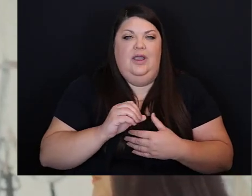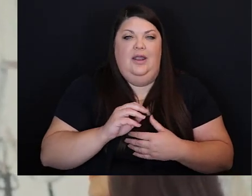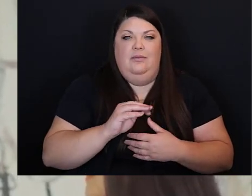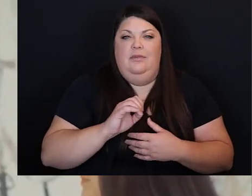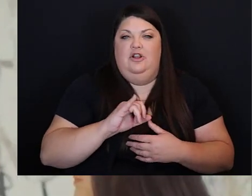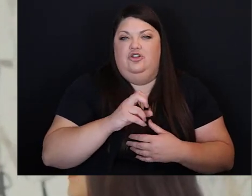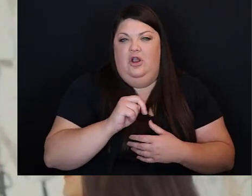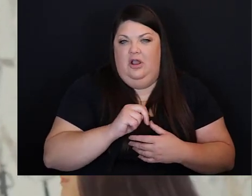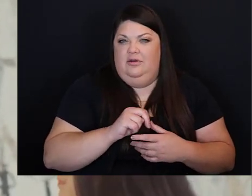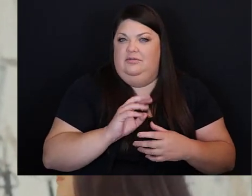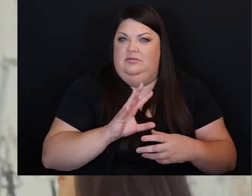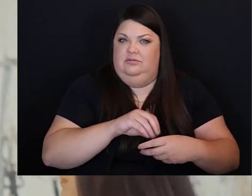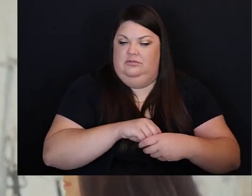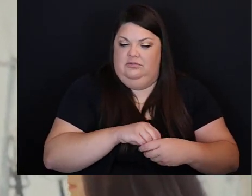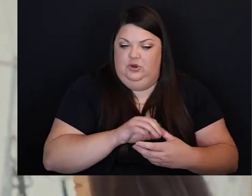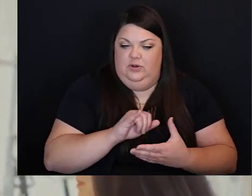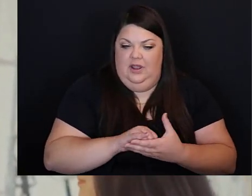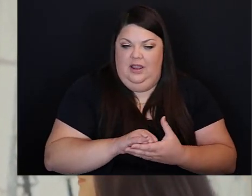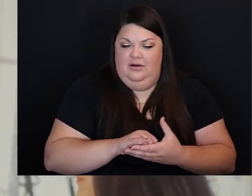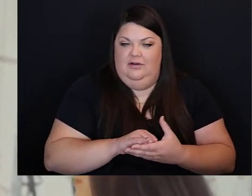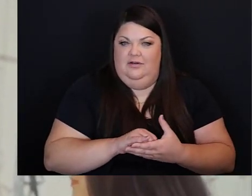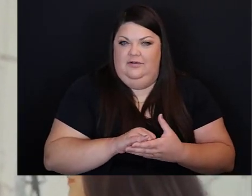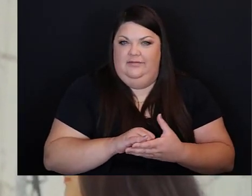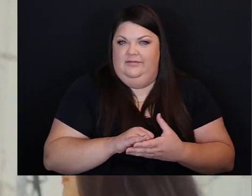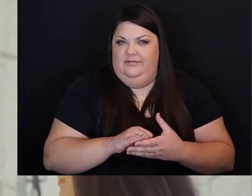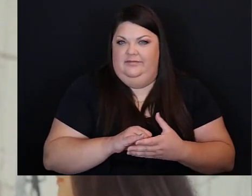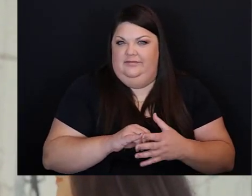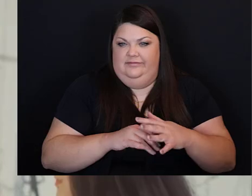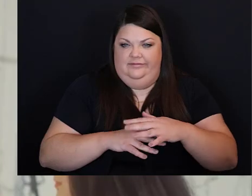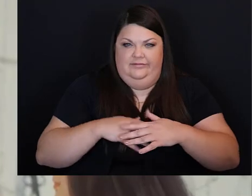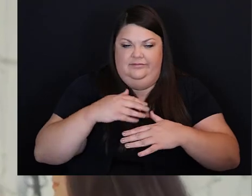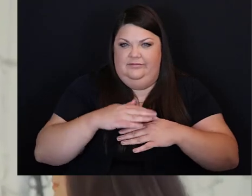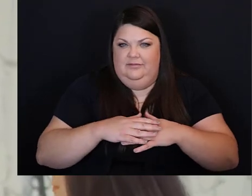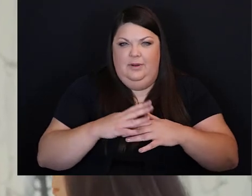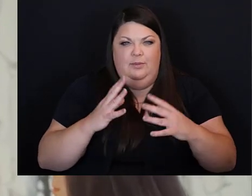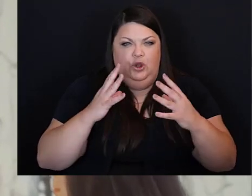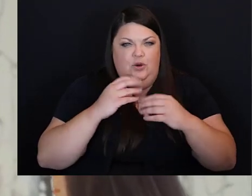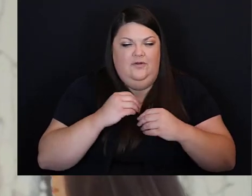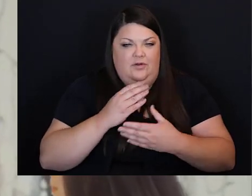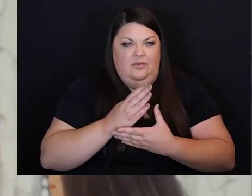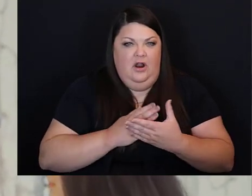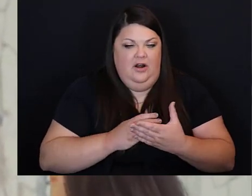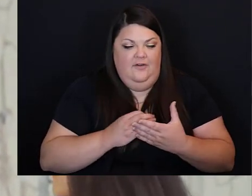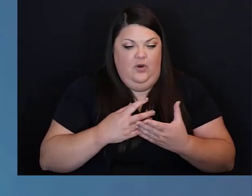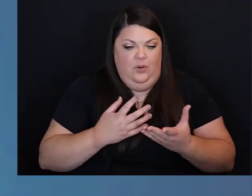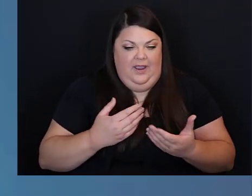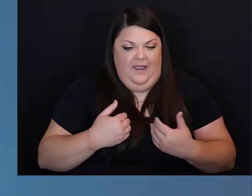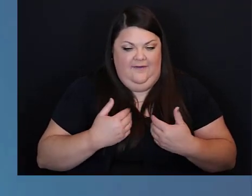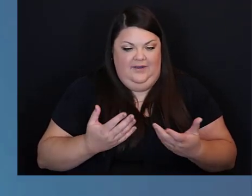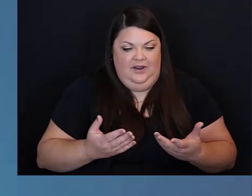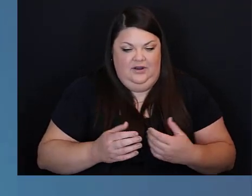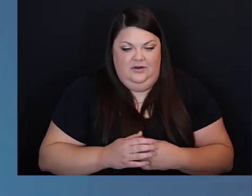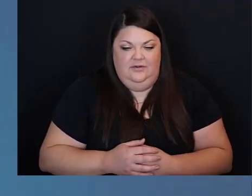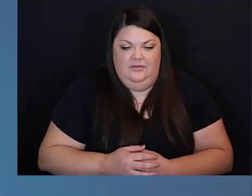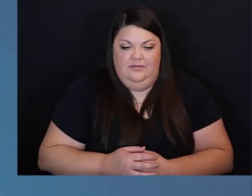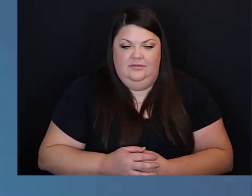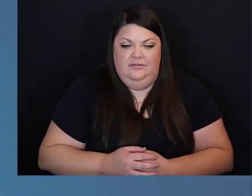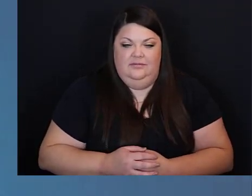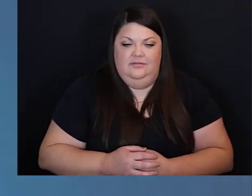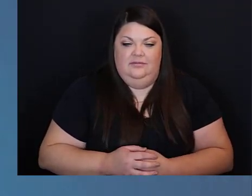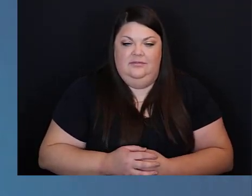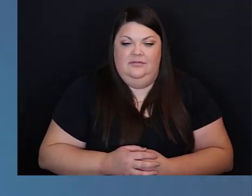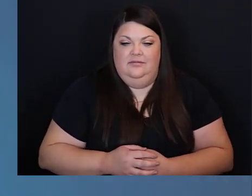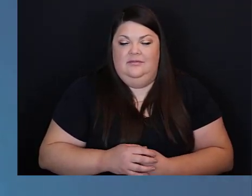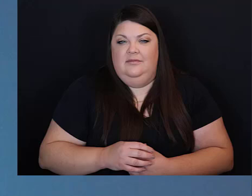fold, is a kind of beautiful component of what we have on view here. Na's project